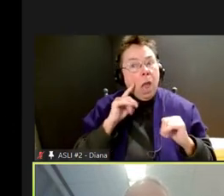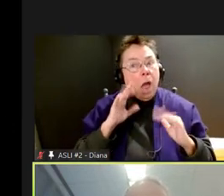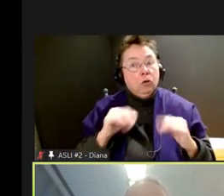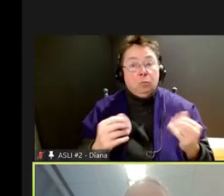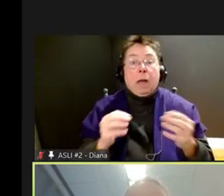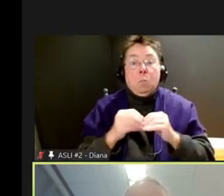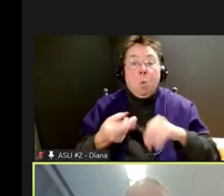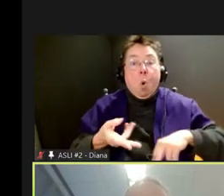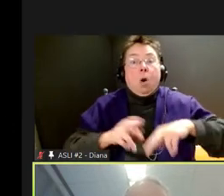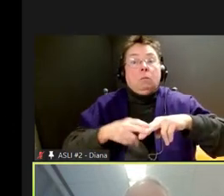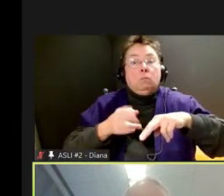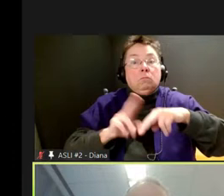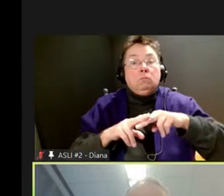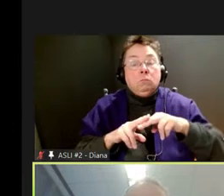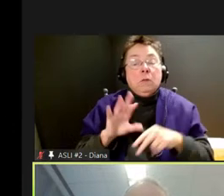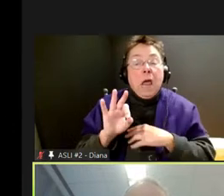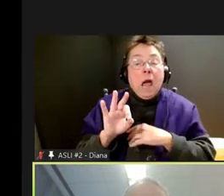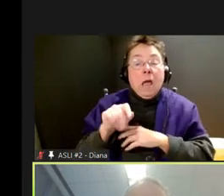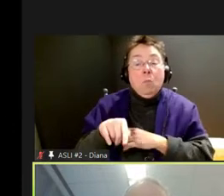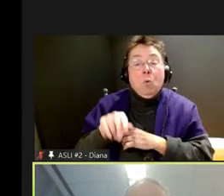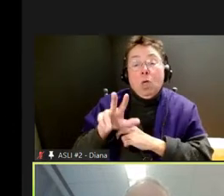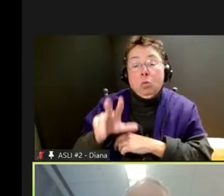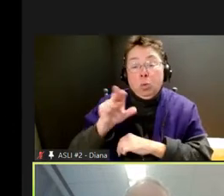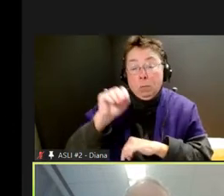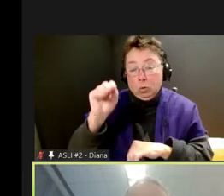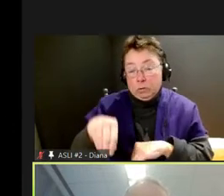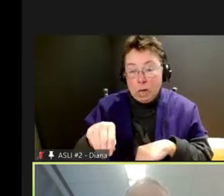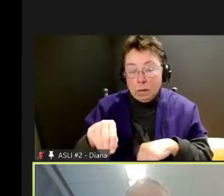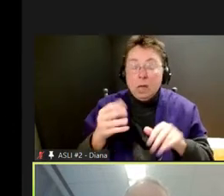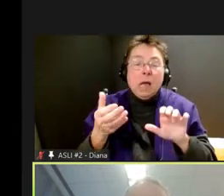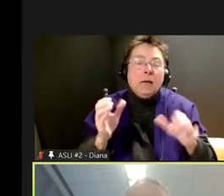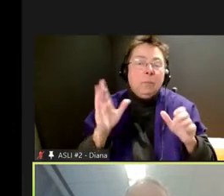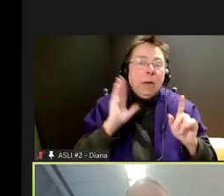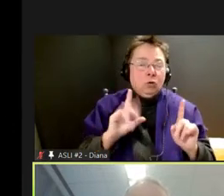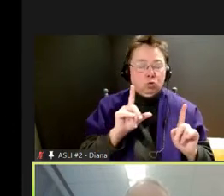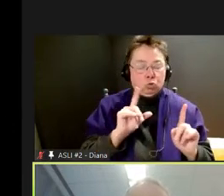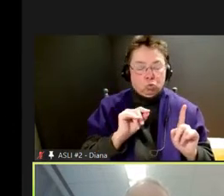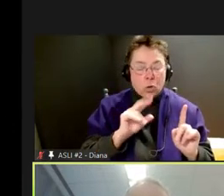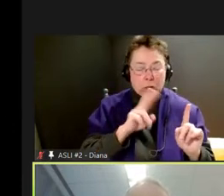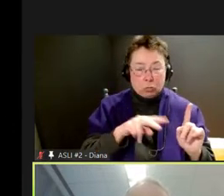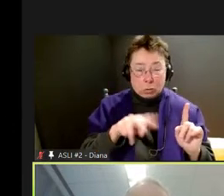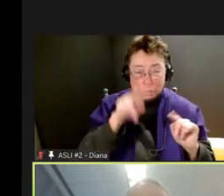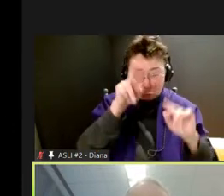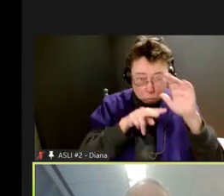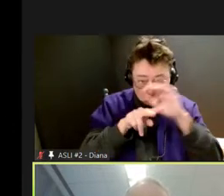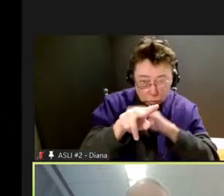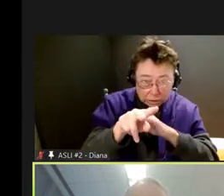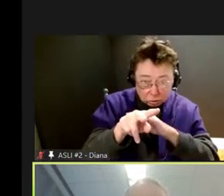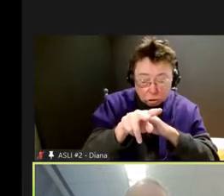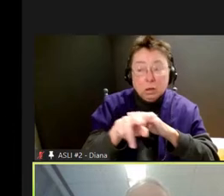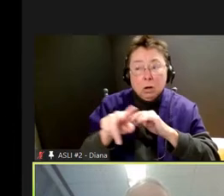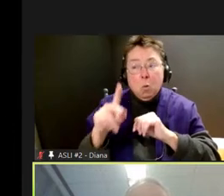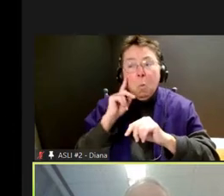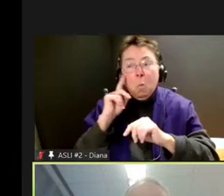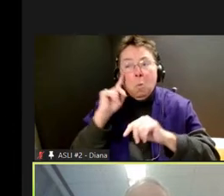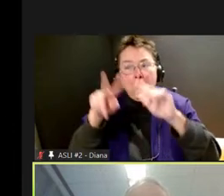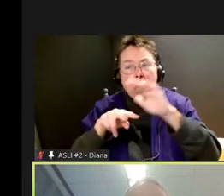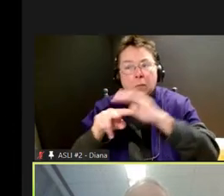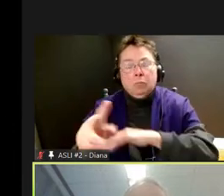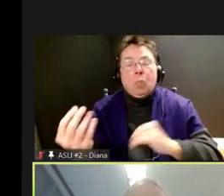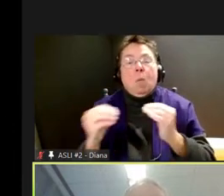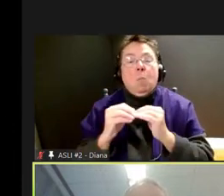grow 9.3% compared to the 2022 forecast. And to put it in perspective